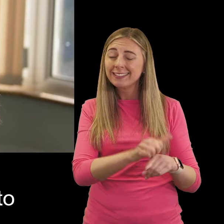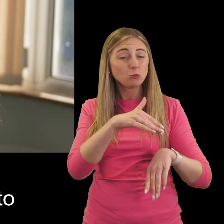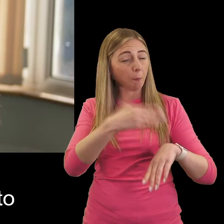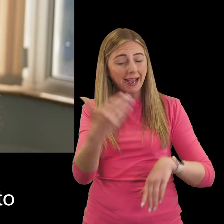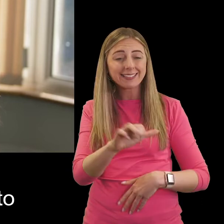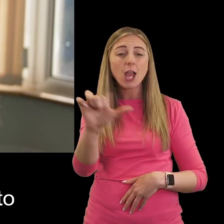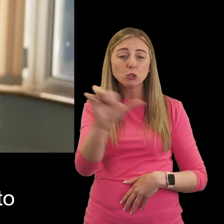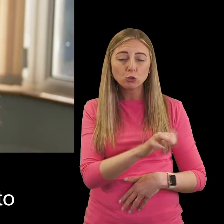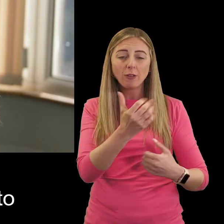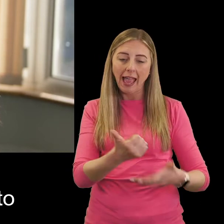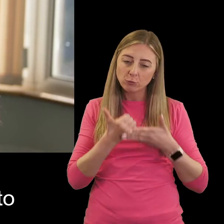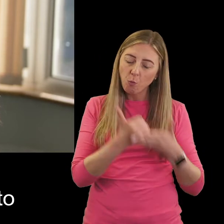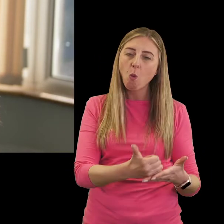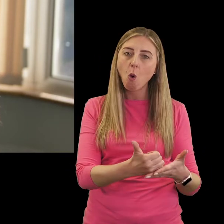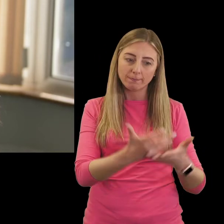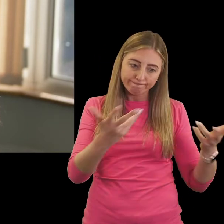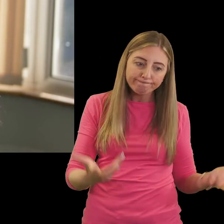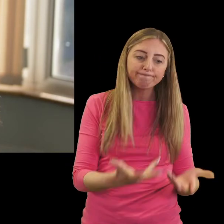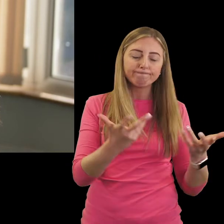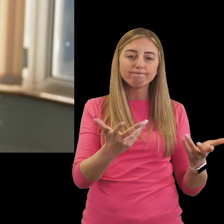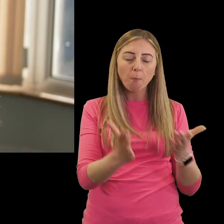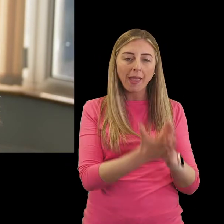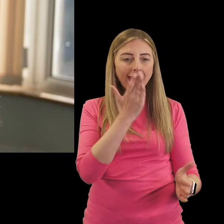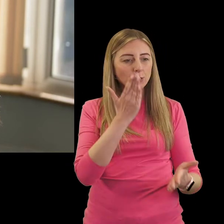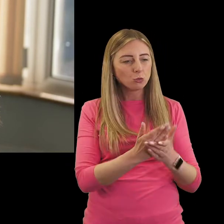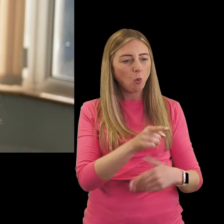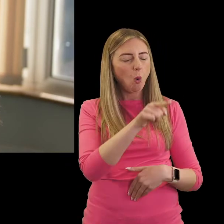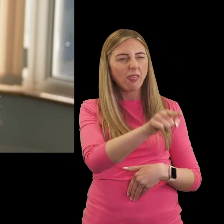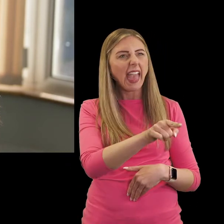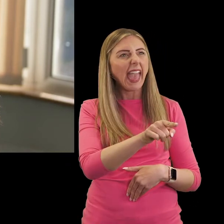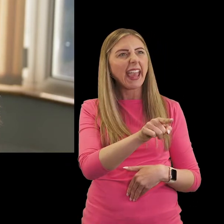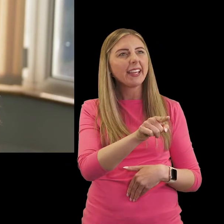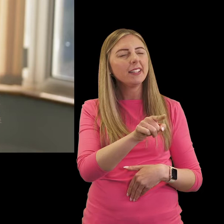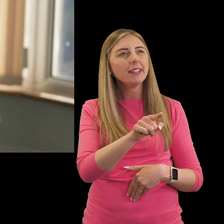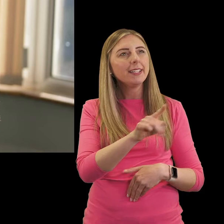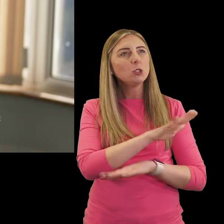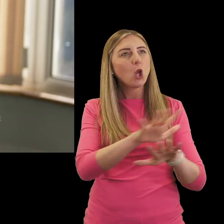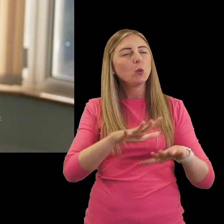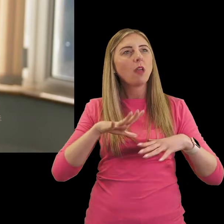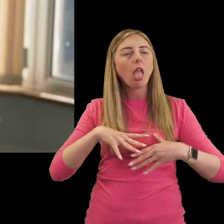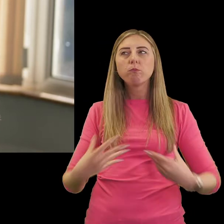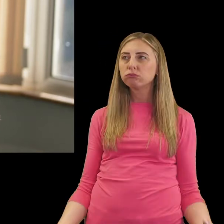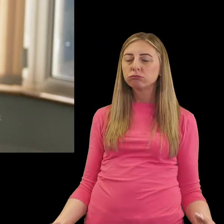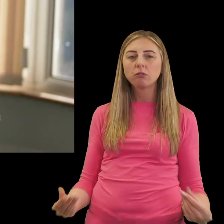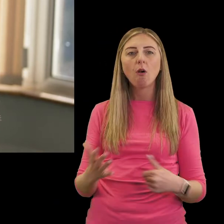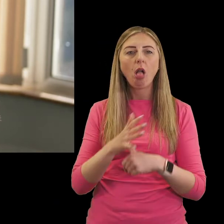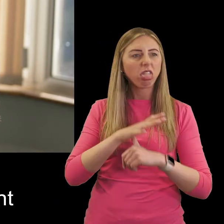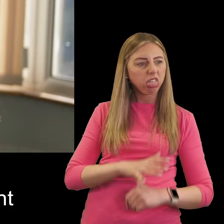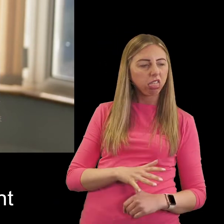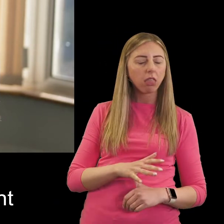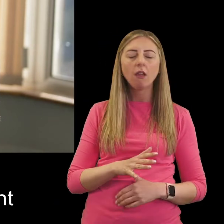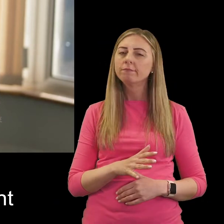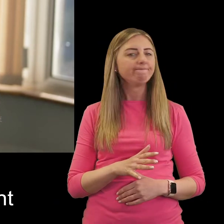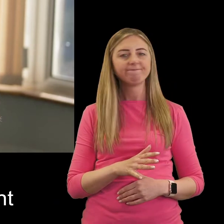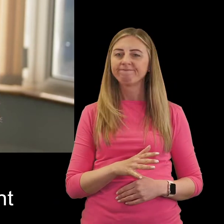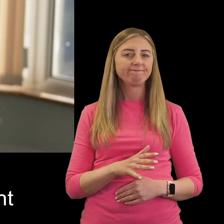to support and encourage that person to not lose the drive that they joined the trust with. I